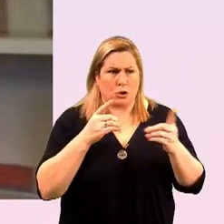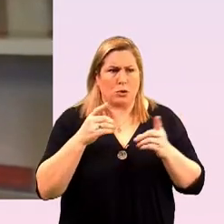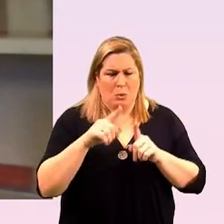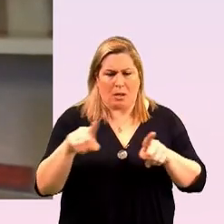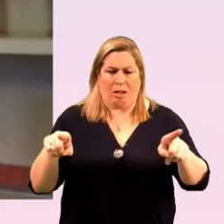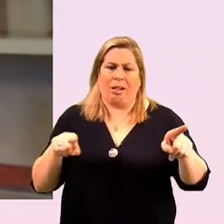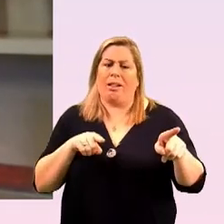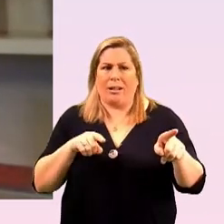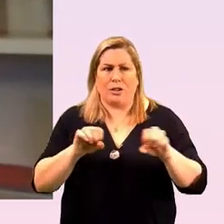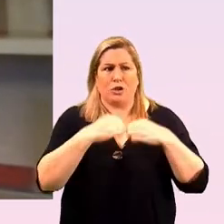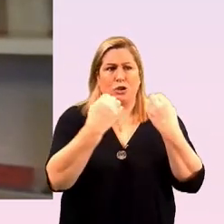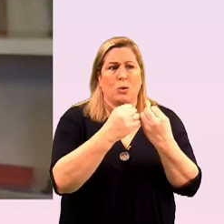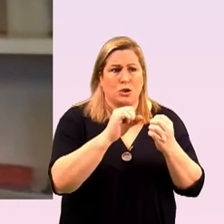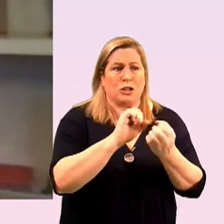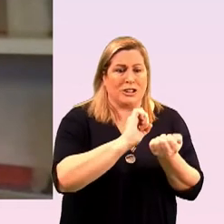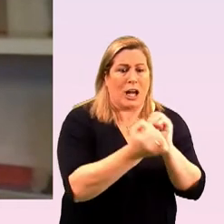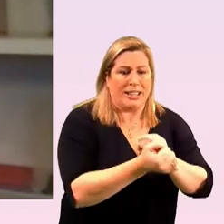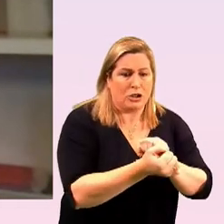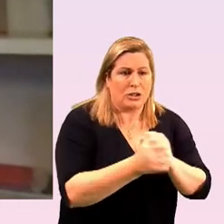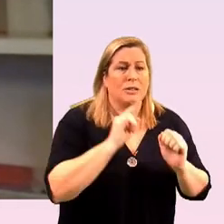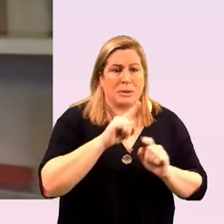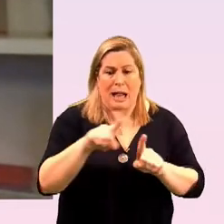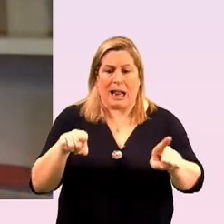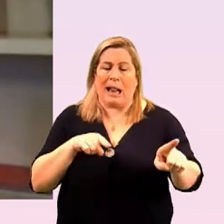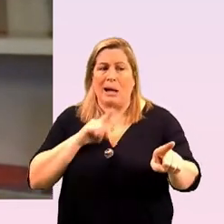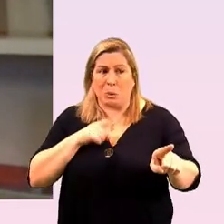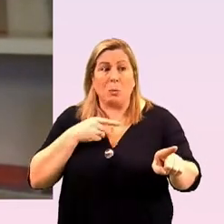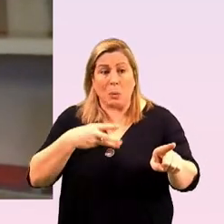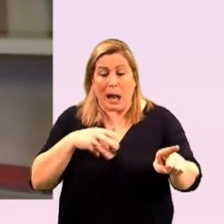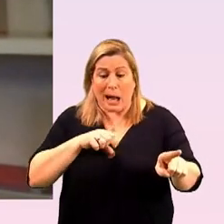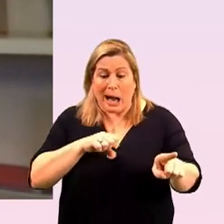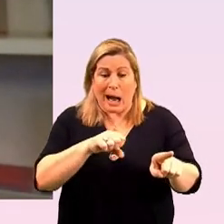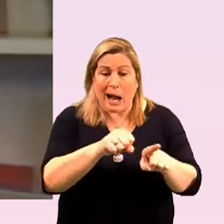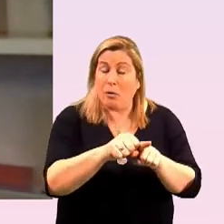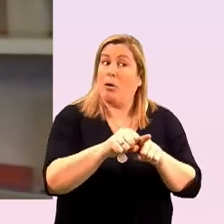you know, but when they get up to speed, I think it can be powerful.